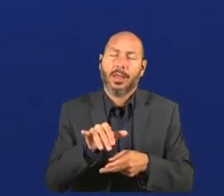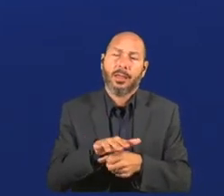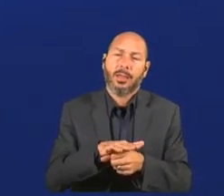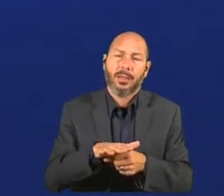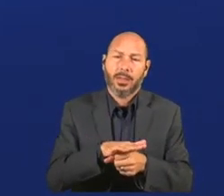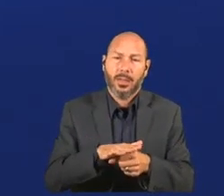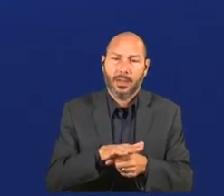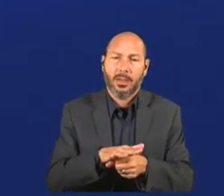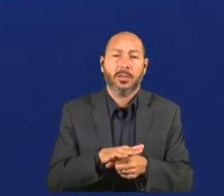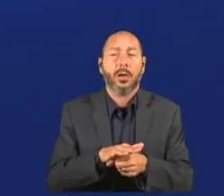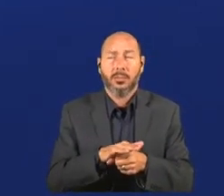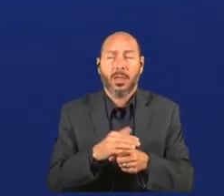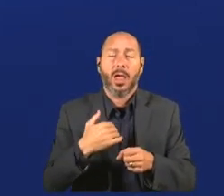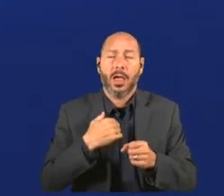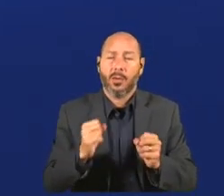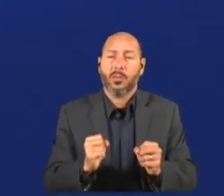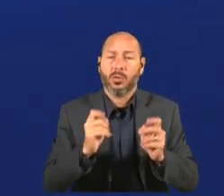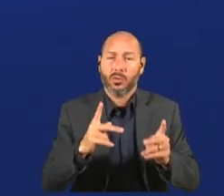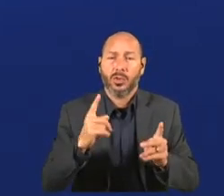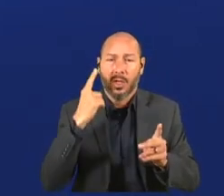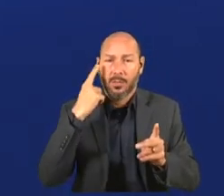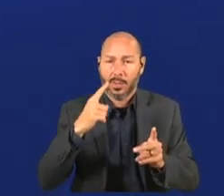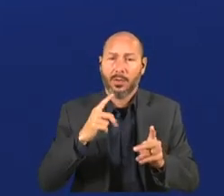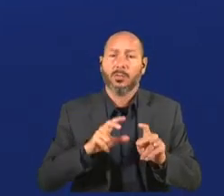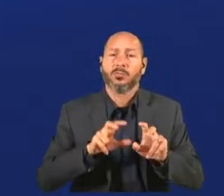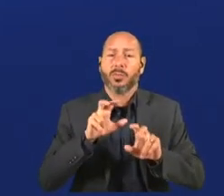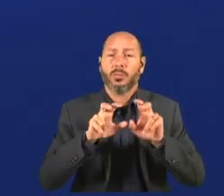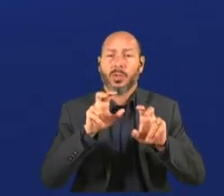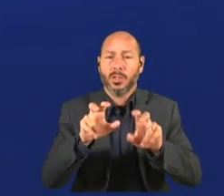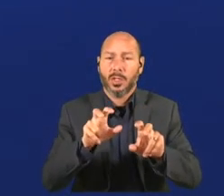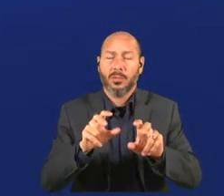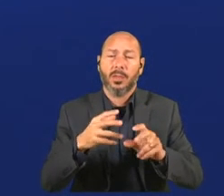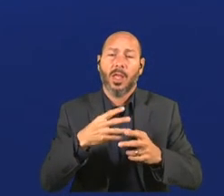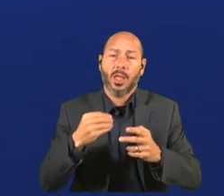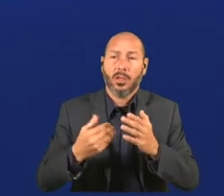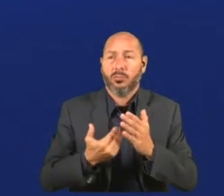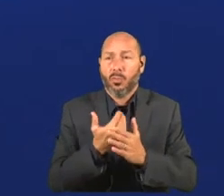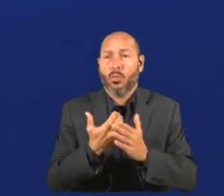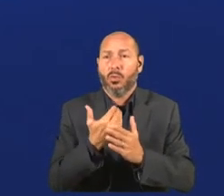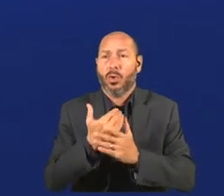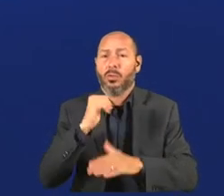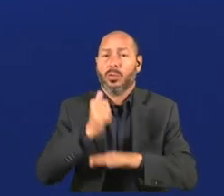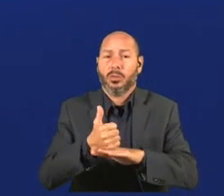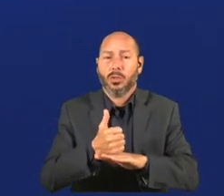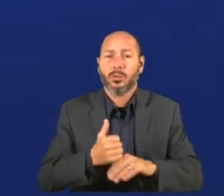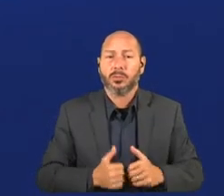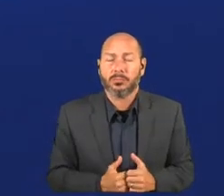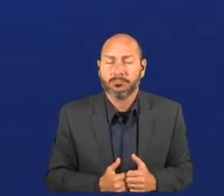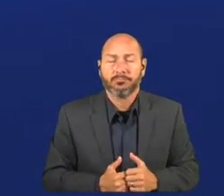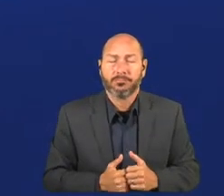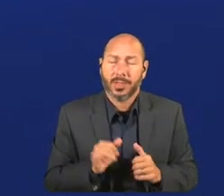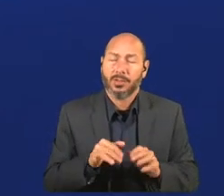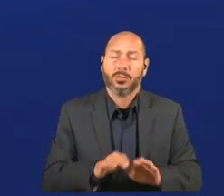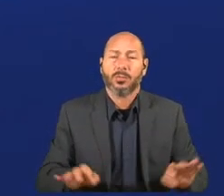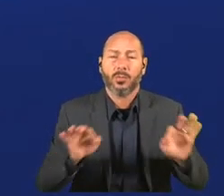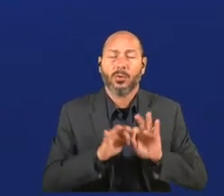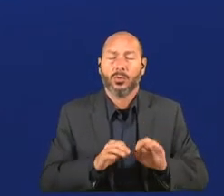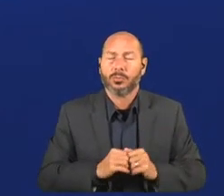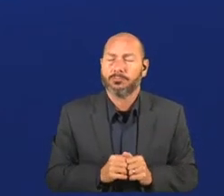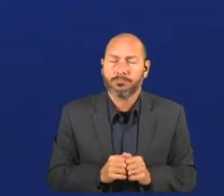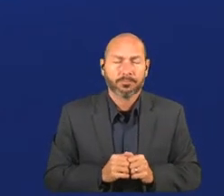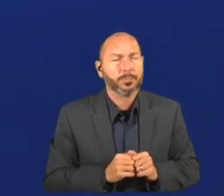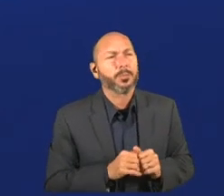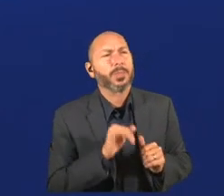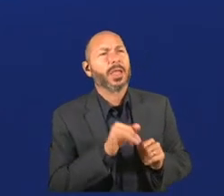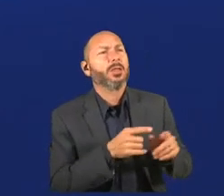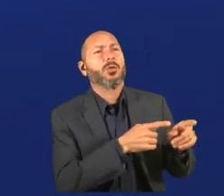and investment in innovation is critical. Now, to make all this happen, to be able to get to a place